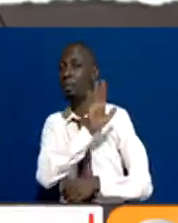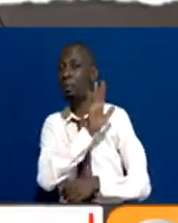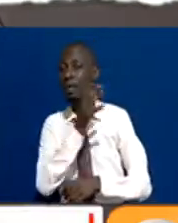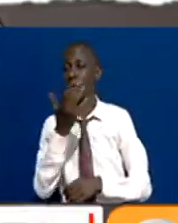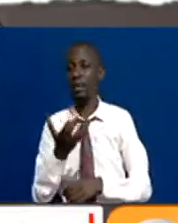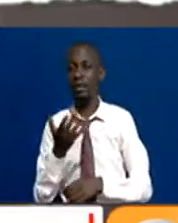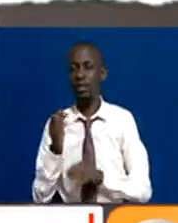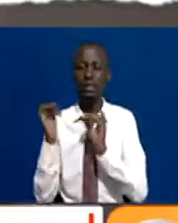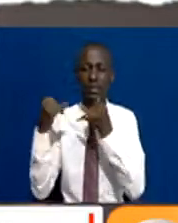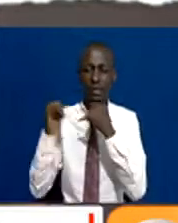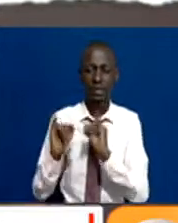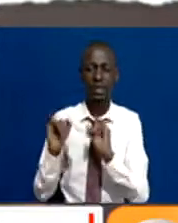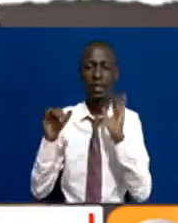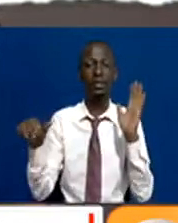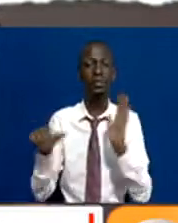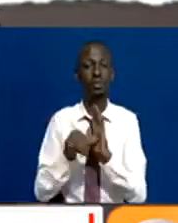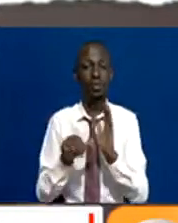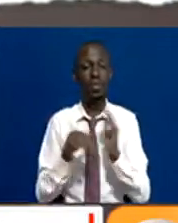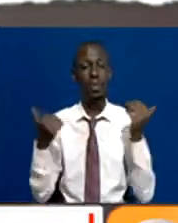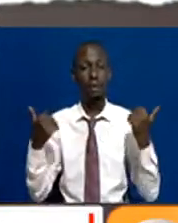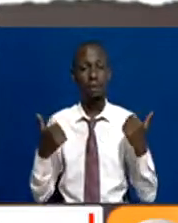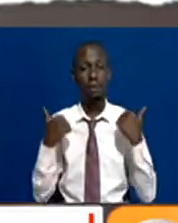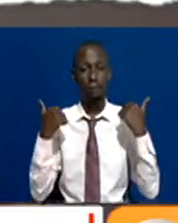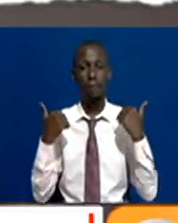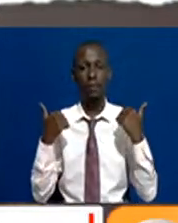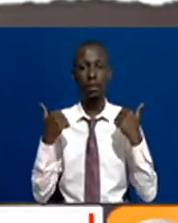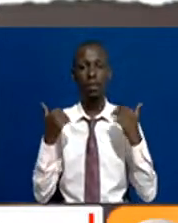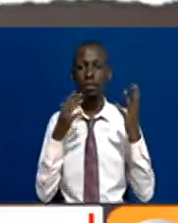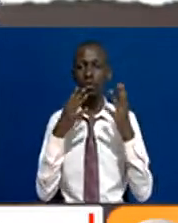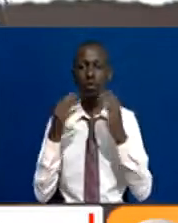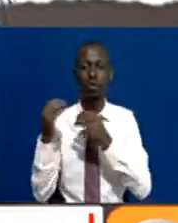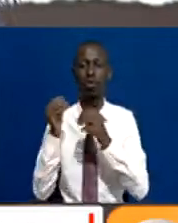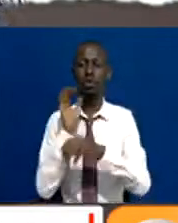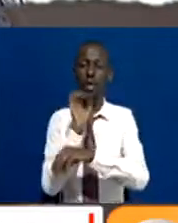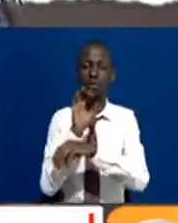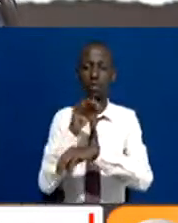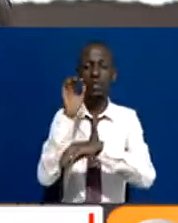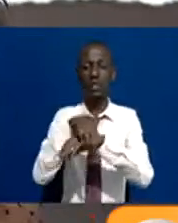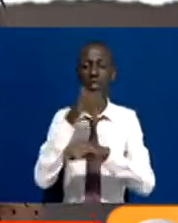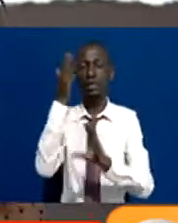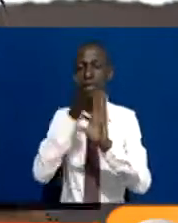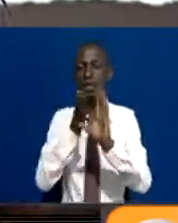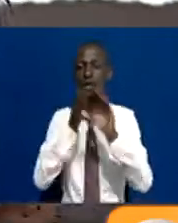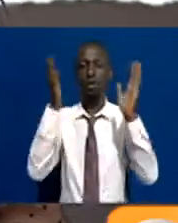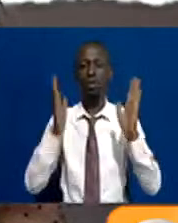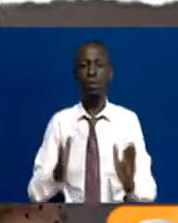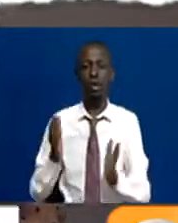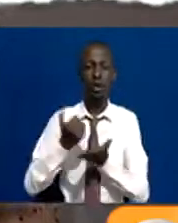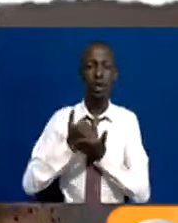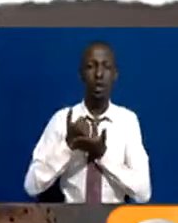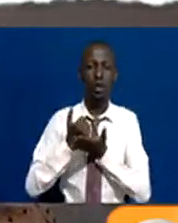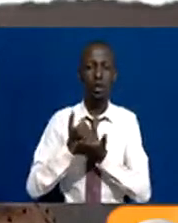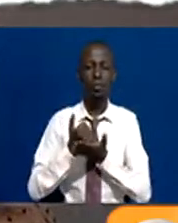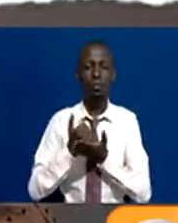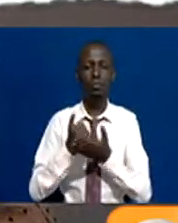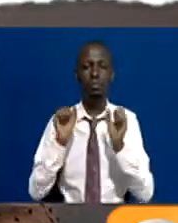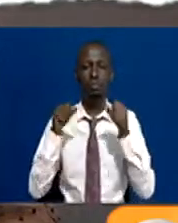try. And if you have an issue with it, please get psychotherapy. Let's look for a psychologist who can help you walk through this